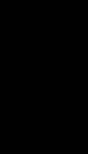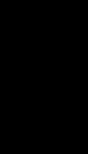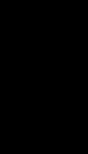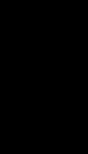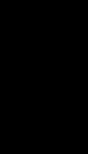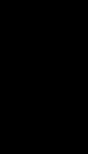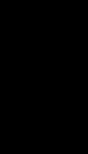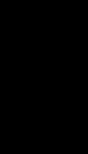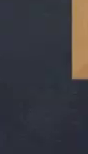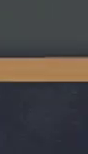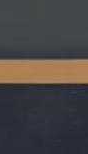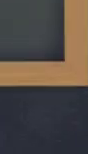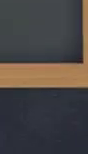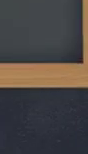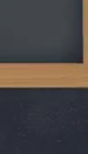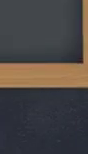National Educator.